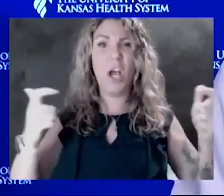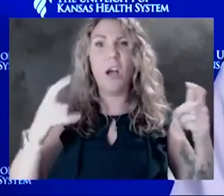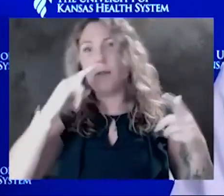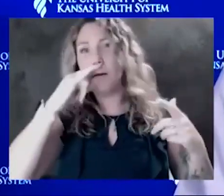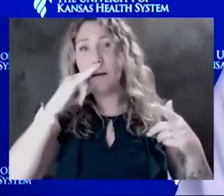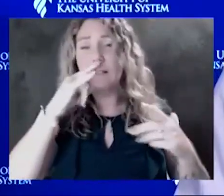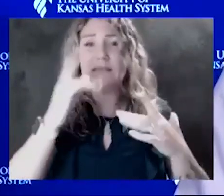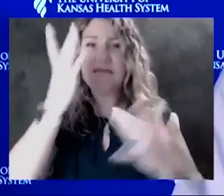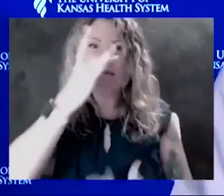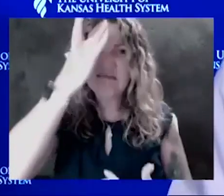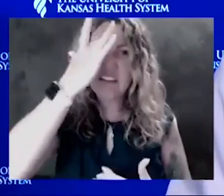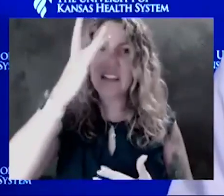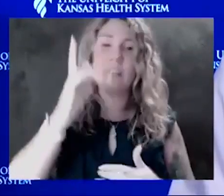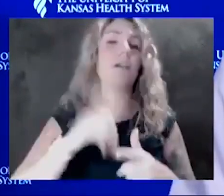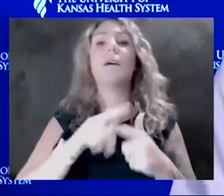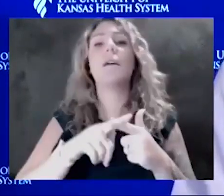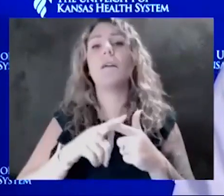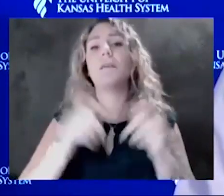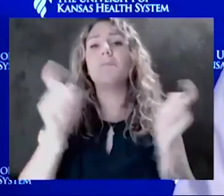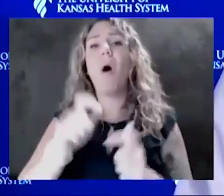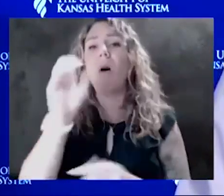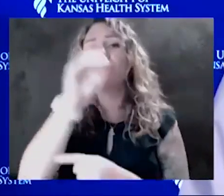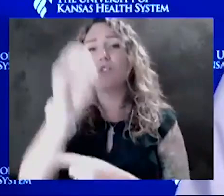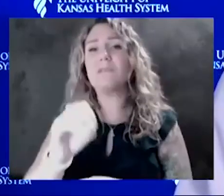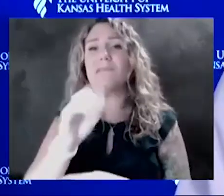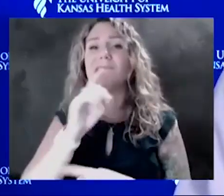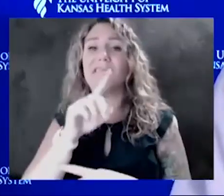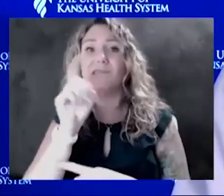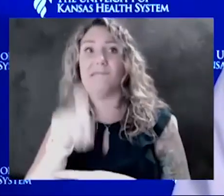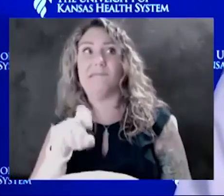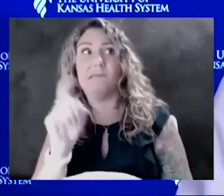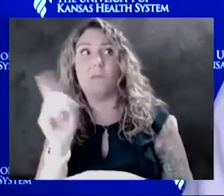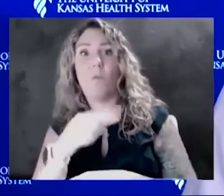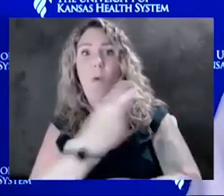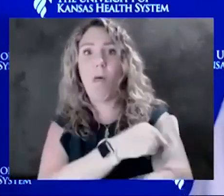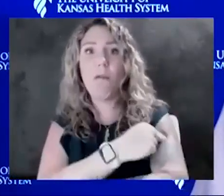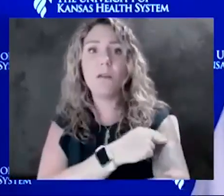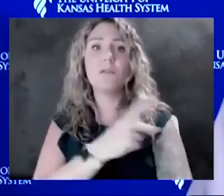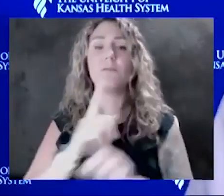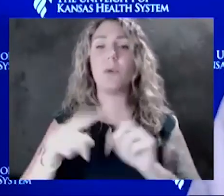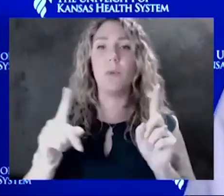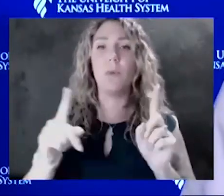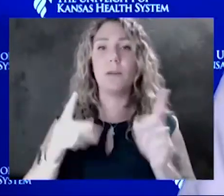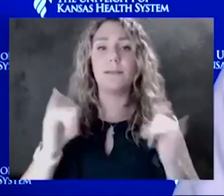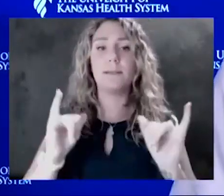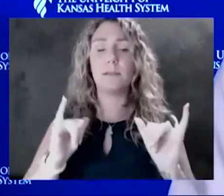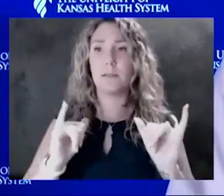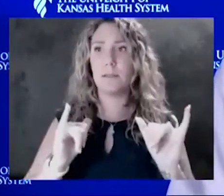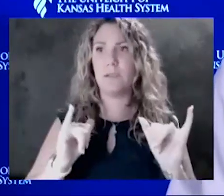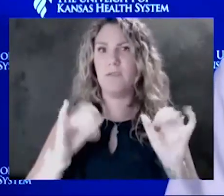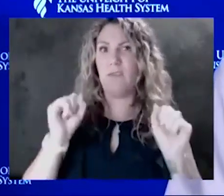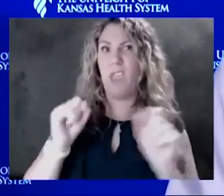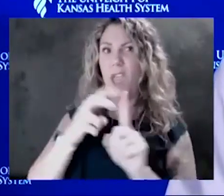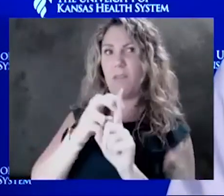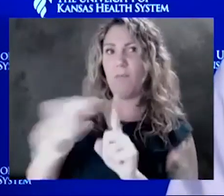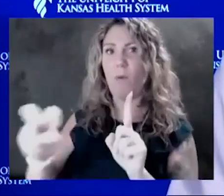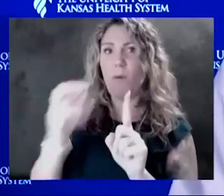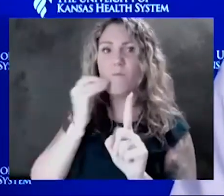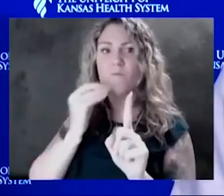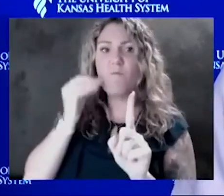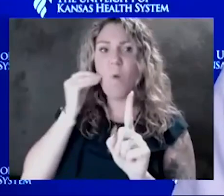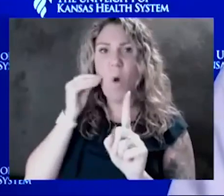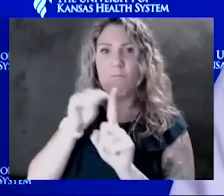that small percentage who are going to get very ill and go to the hospital. But you are still going to be able to bring that home. You're going to be able to bring that home to caregivers,